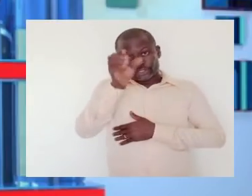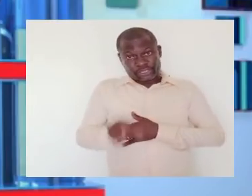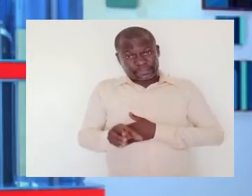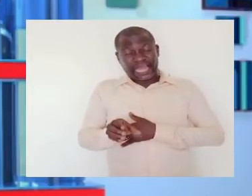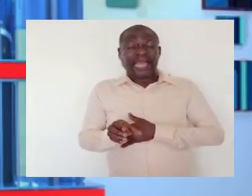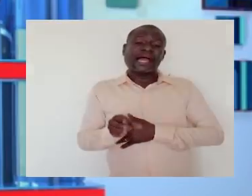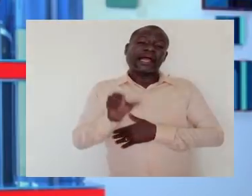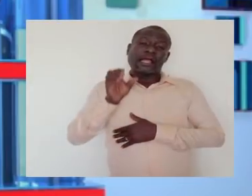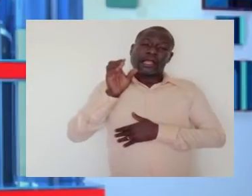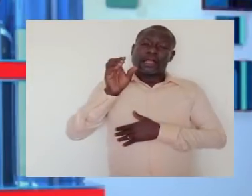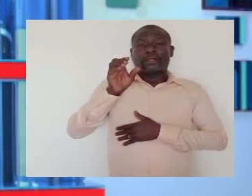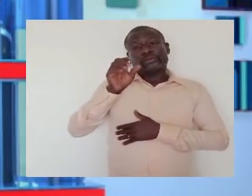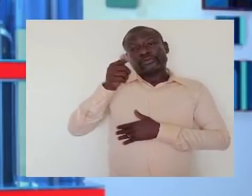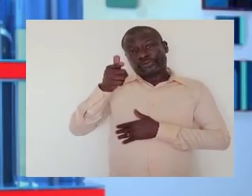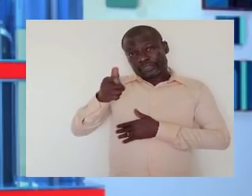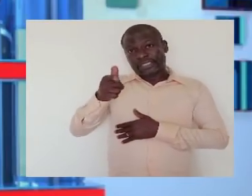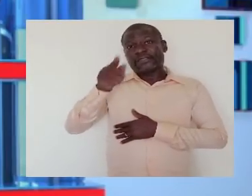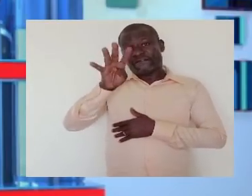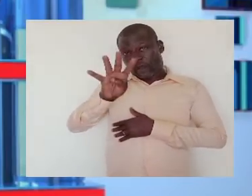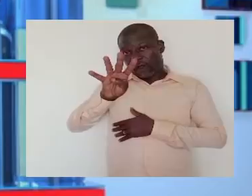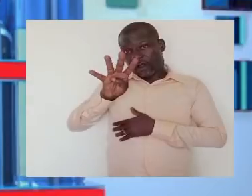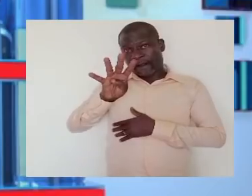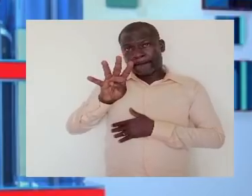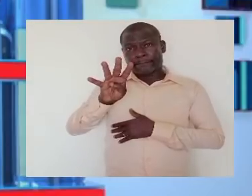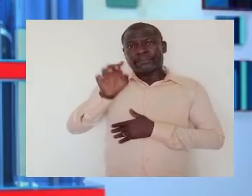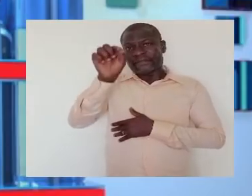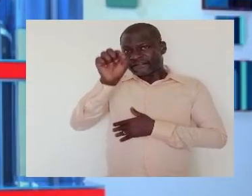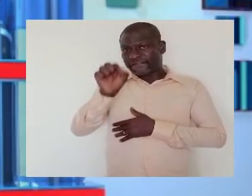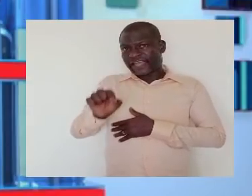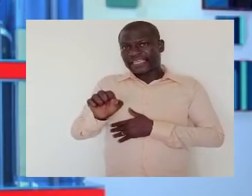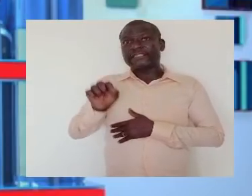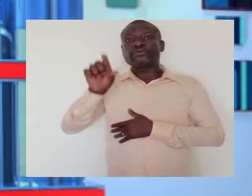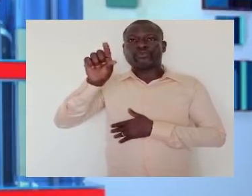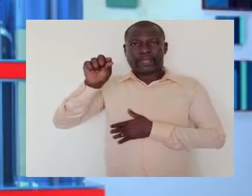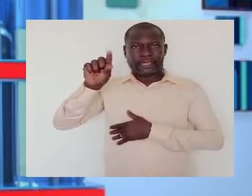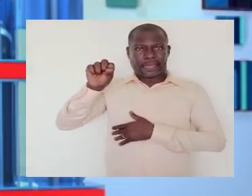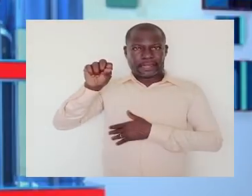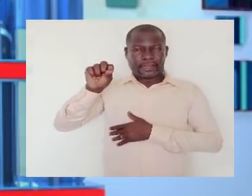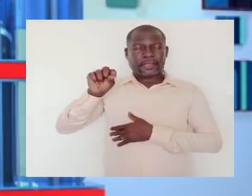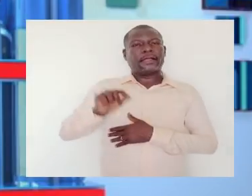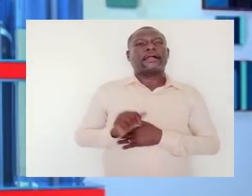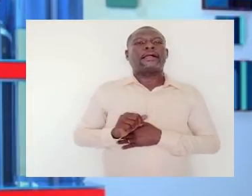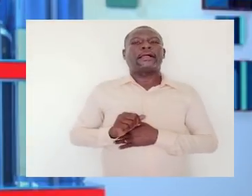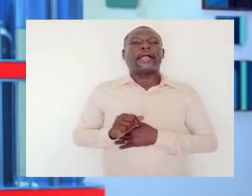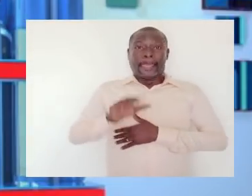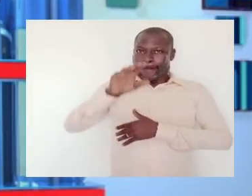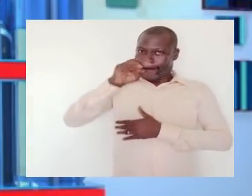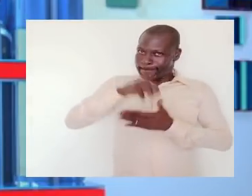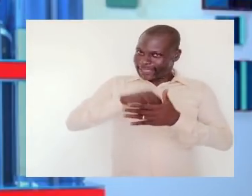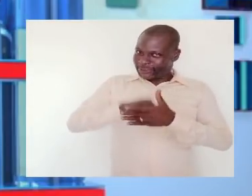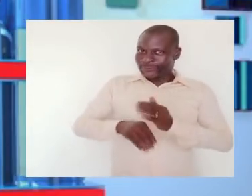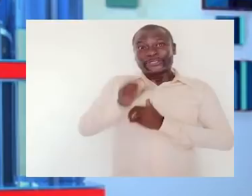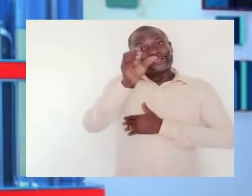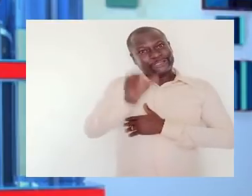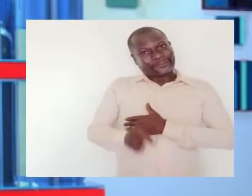ensempa eti adue no ngotwe. Enchichemu adue no. Matthew